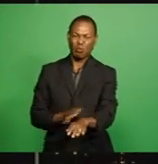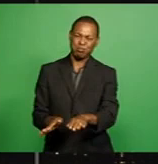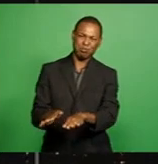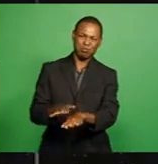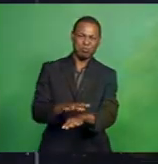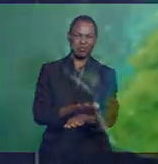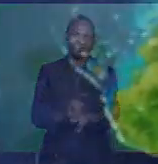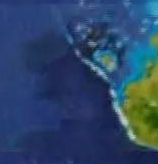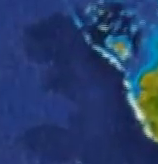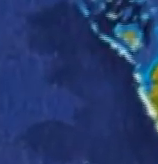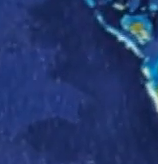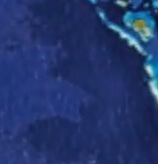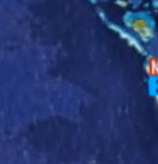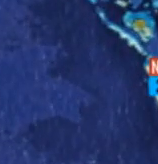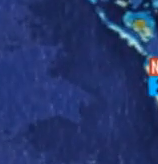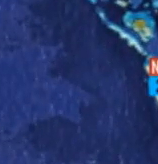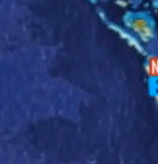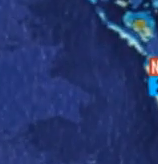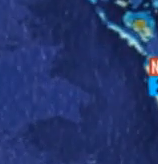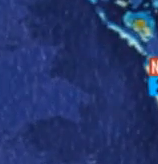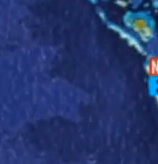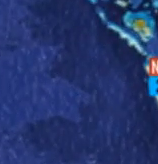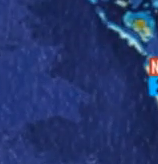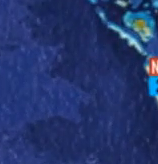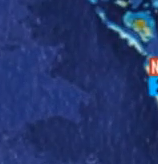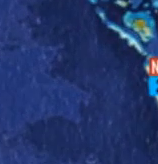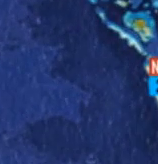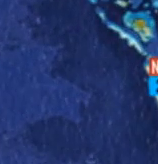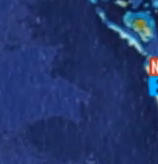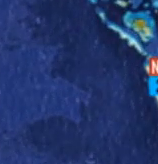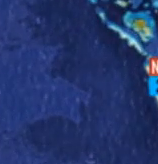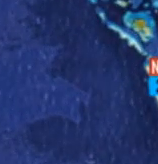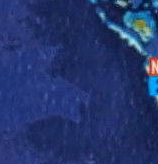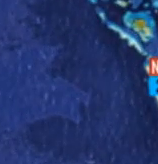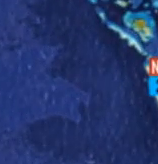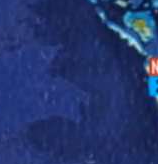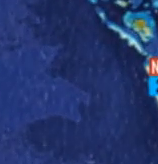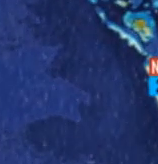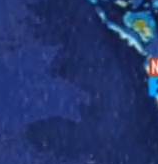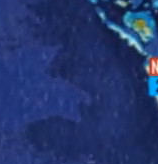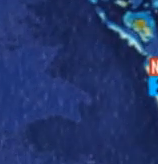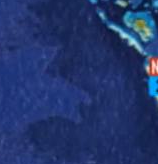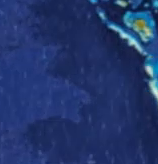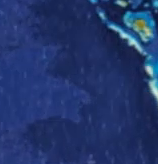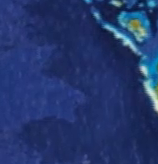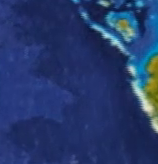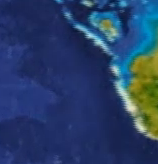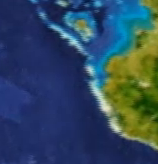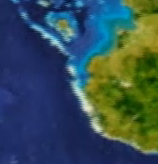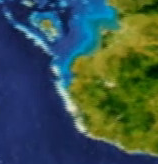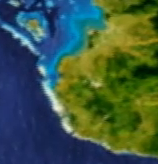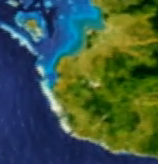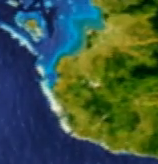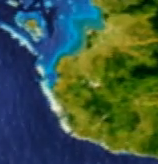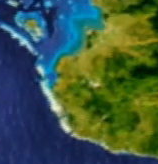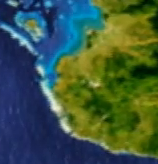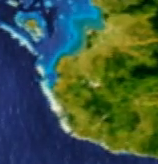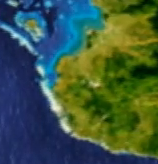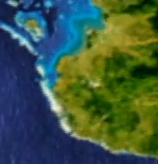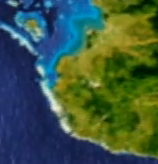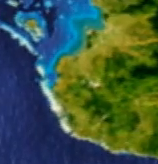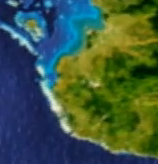Fiji group. In the west, cloudy with periods of heavy rain this afternoon. From Pacific Harbour to Suva,